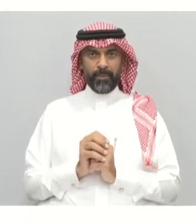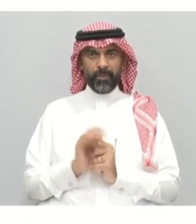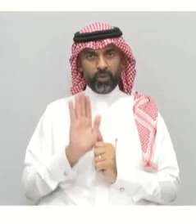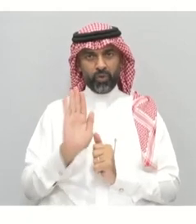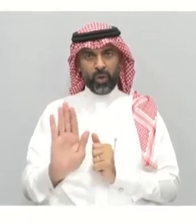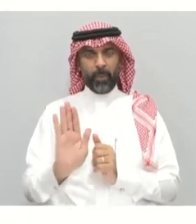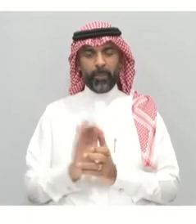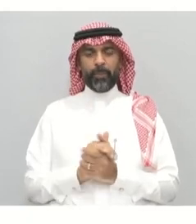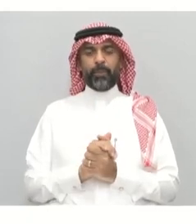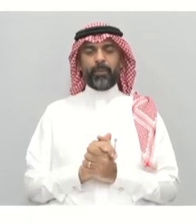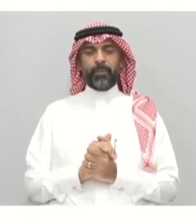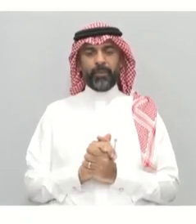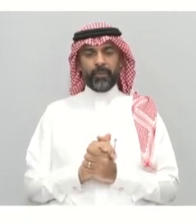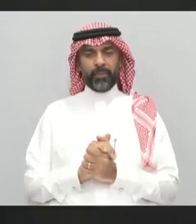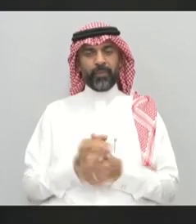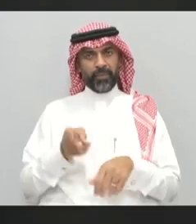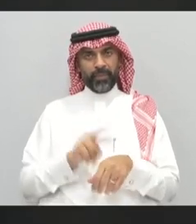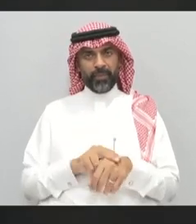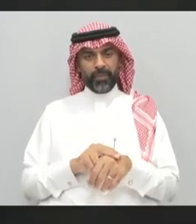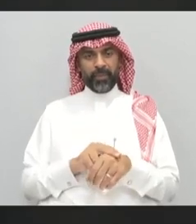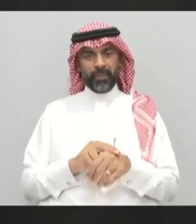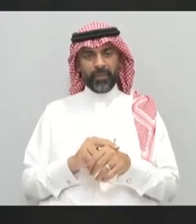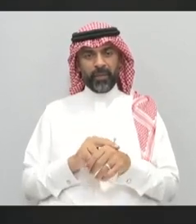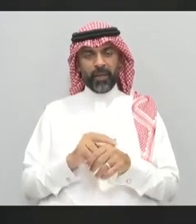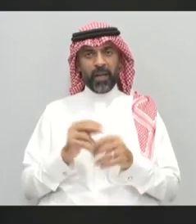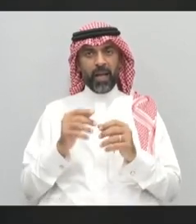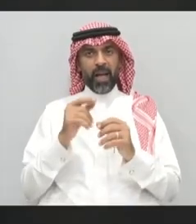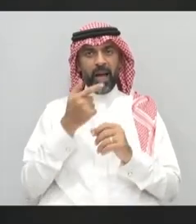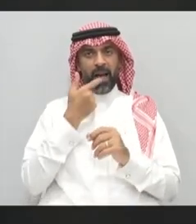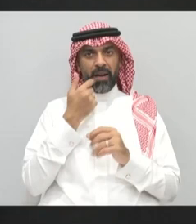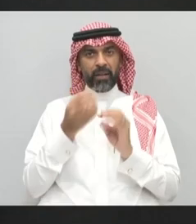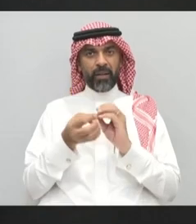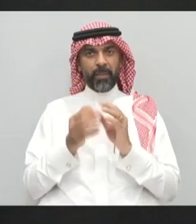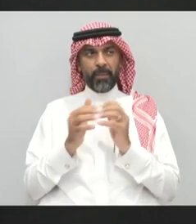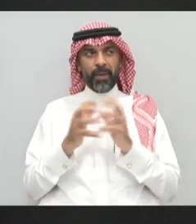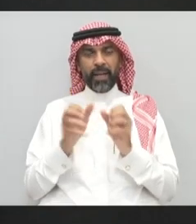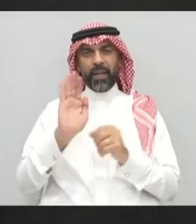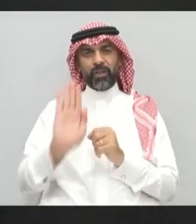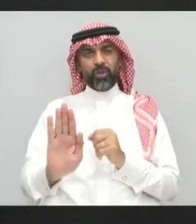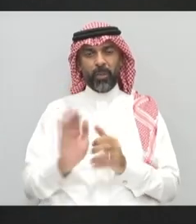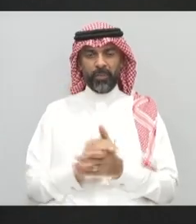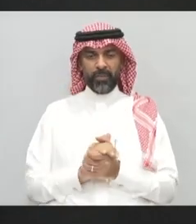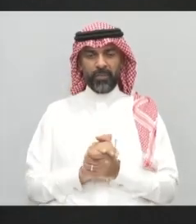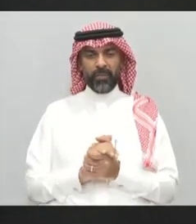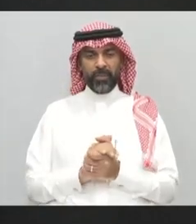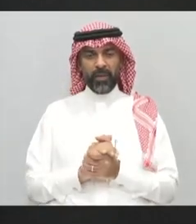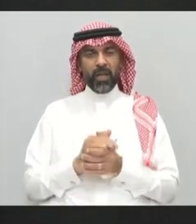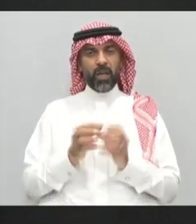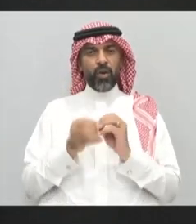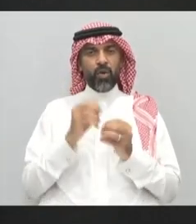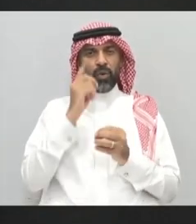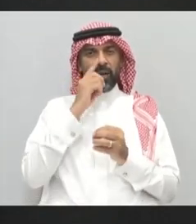this, stop. Again, red means stop. That's good. Okay, what about